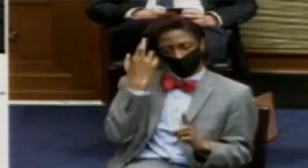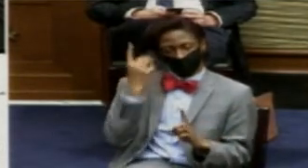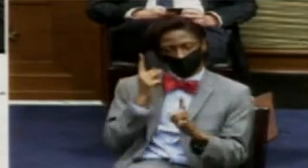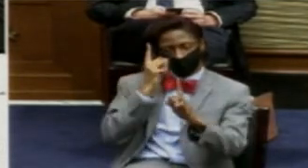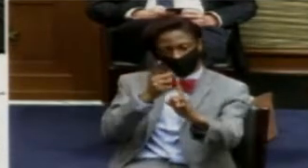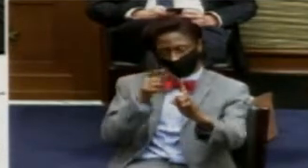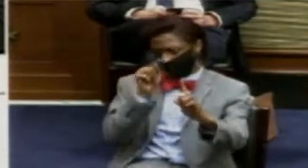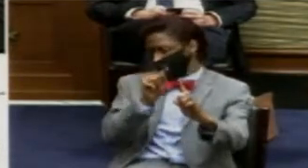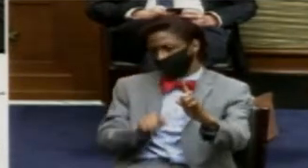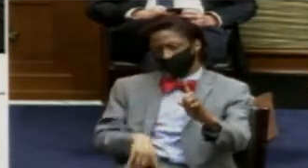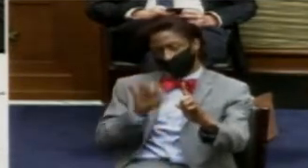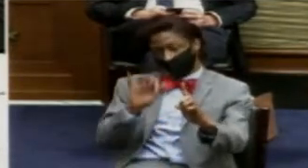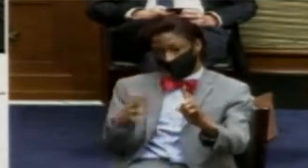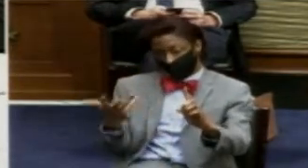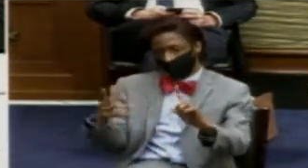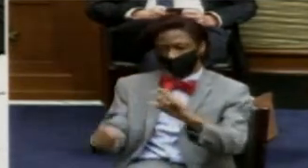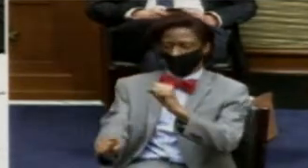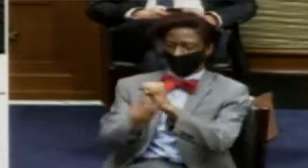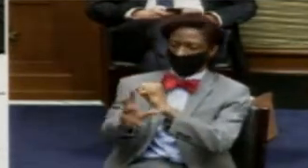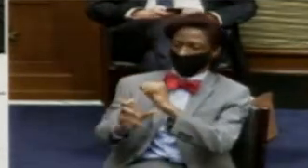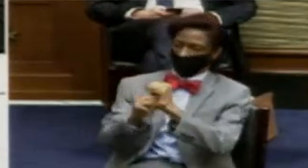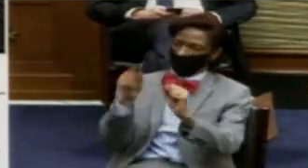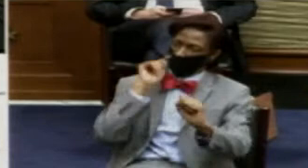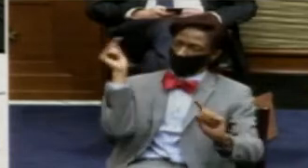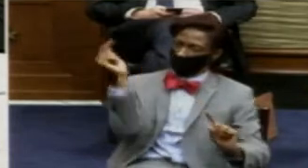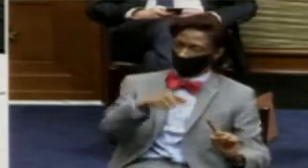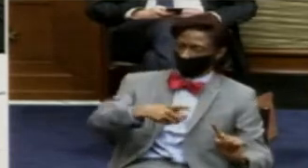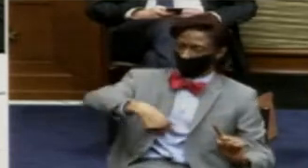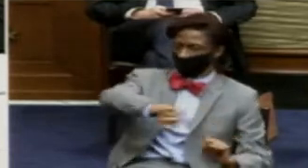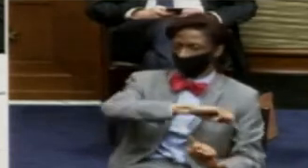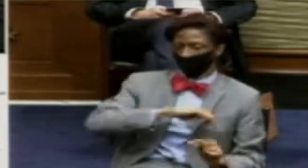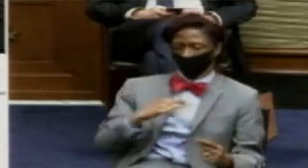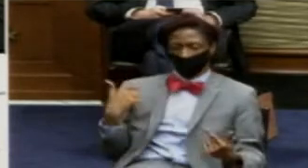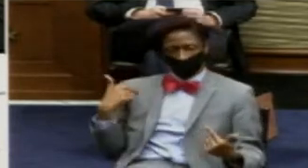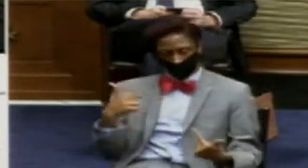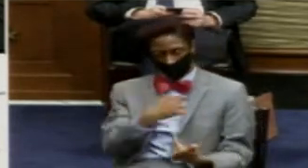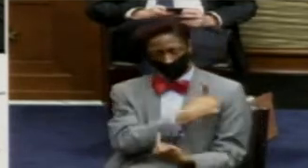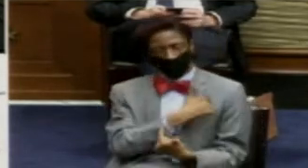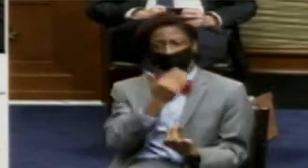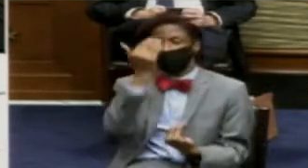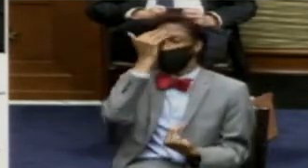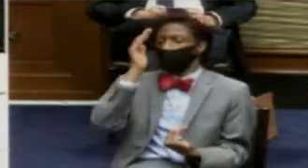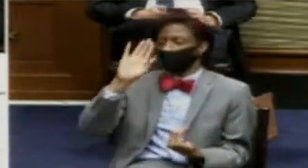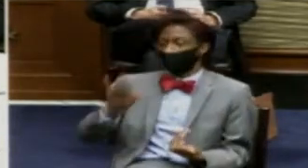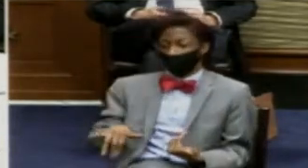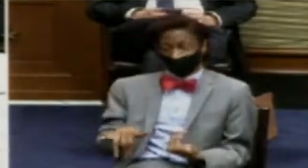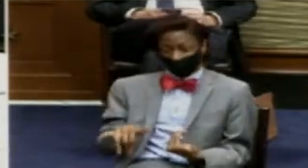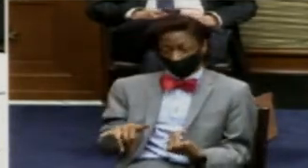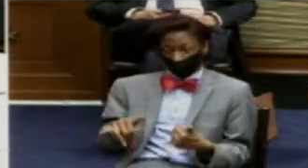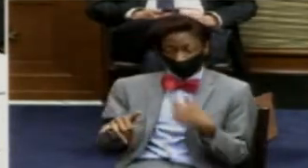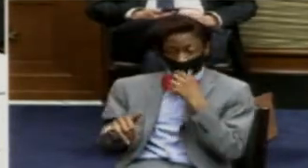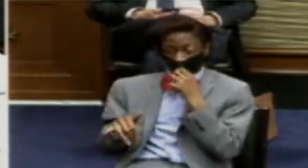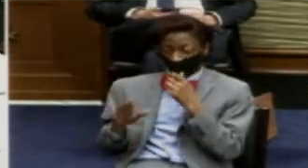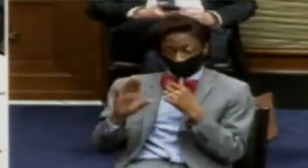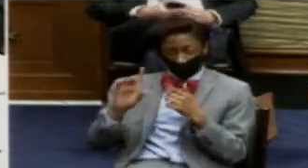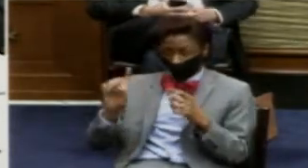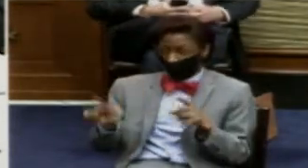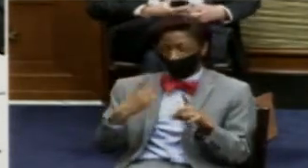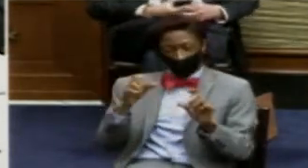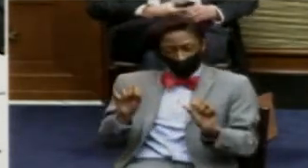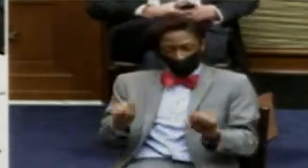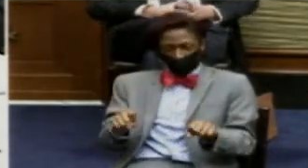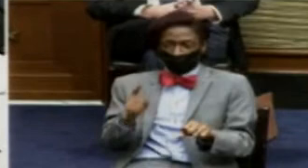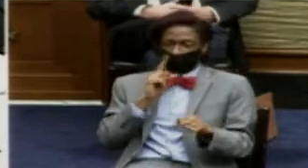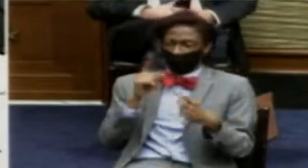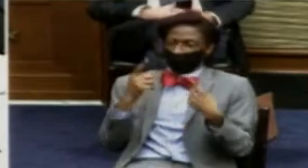to advocate for them. And we know that the only way to achieve full